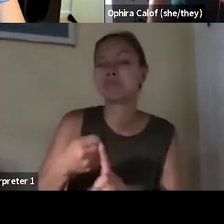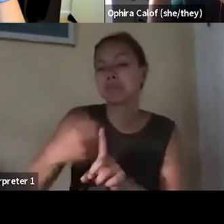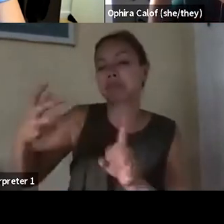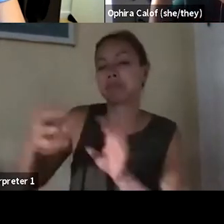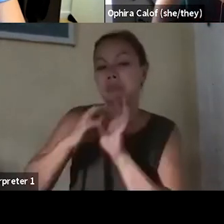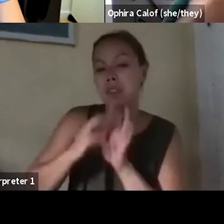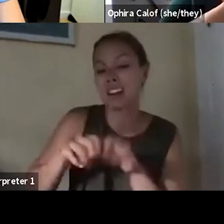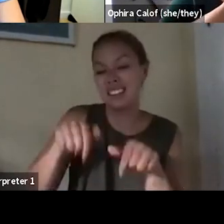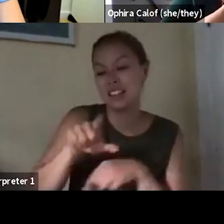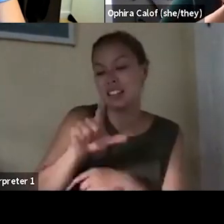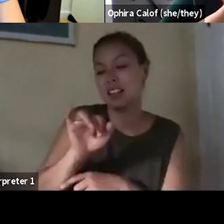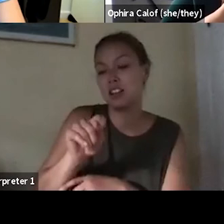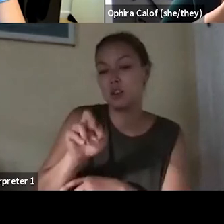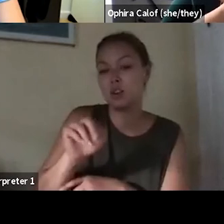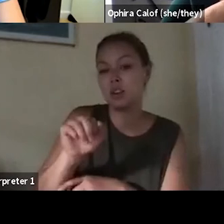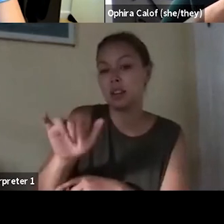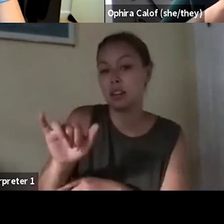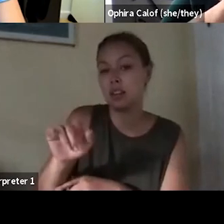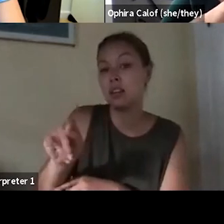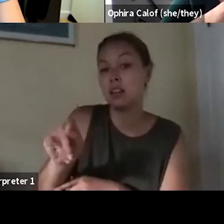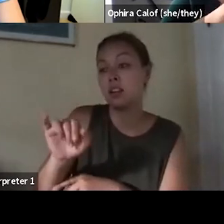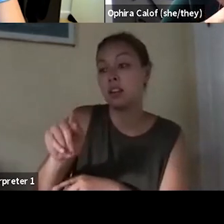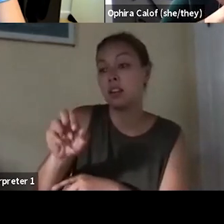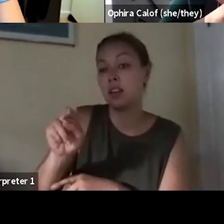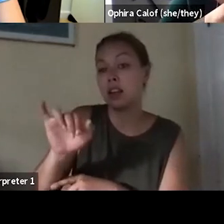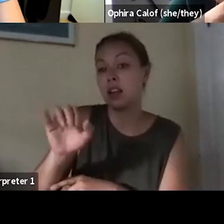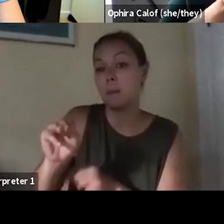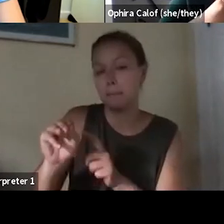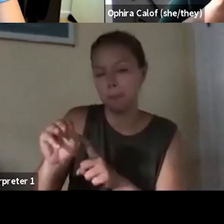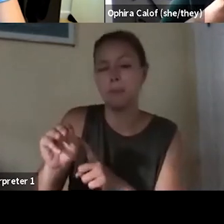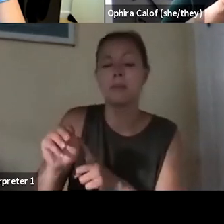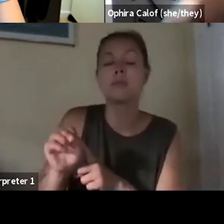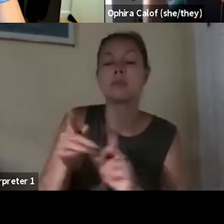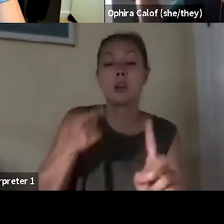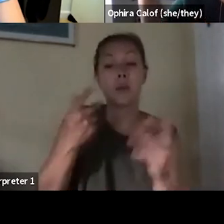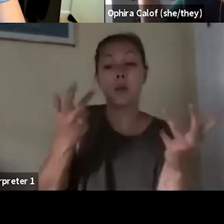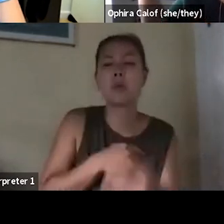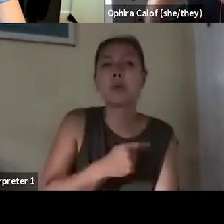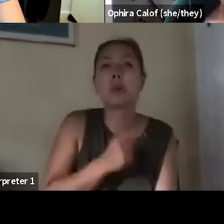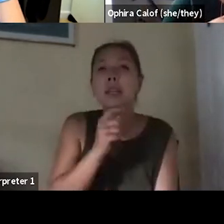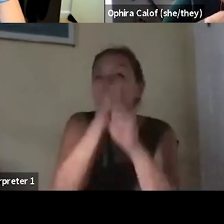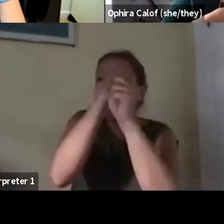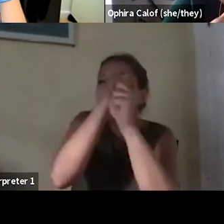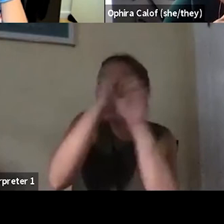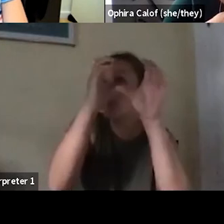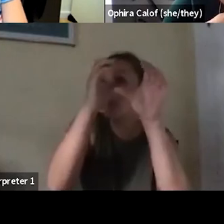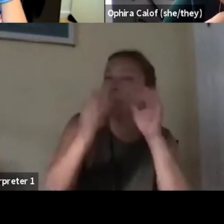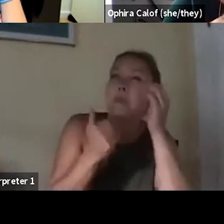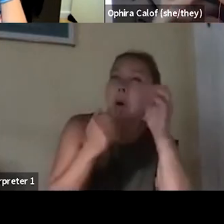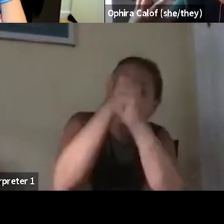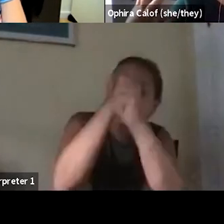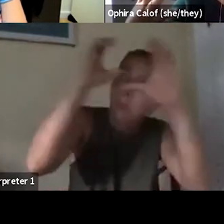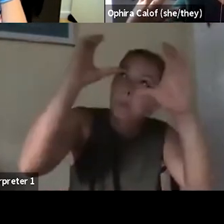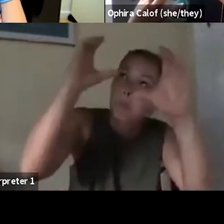Literally Titanium started as just a tiny dream of mine, and it turned into an